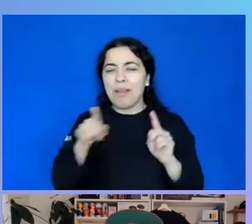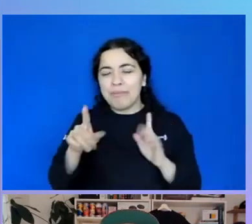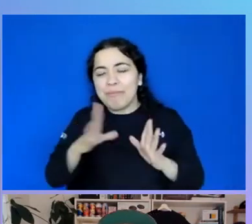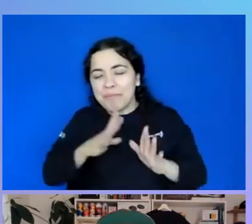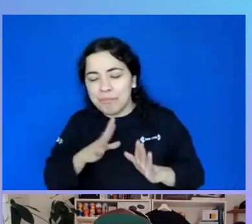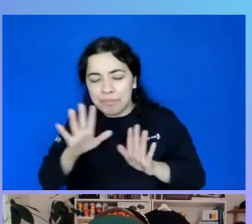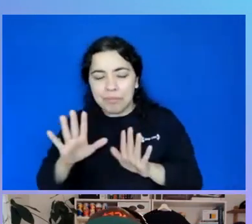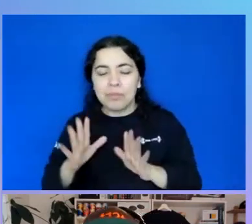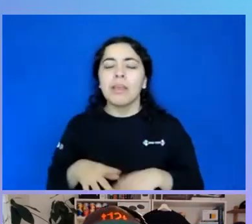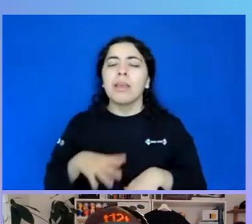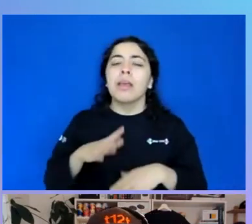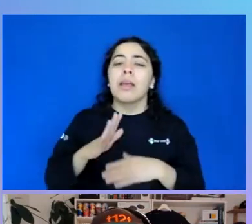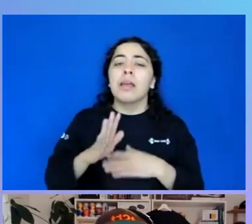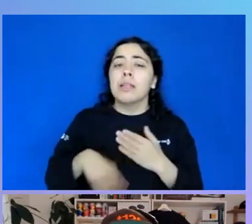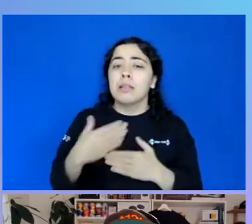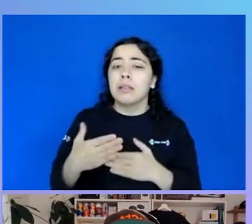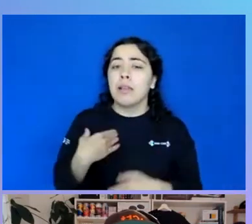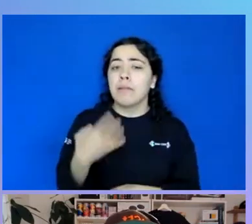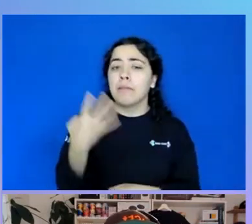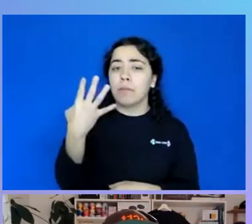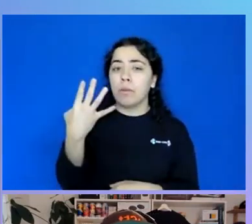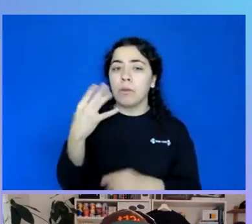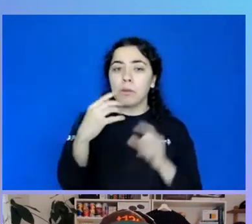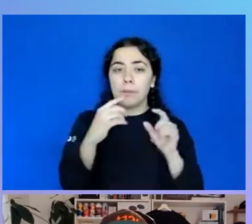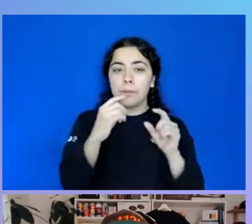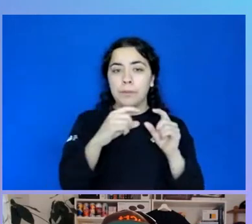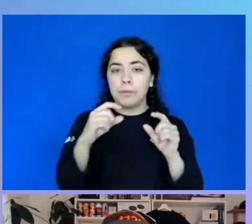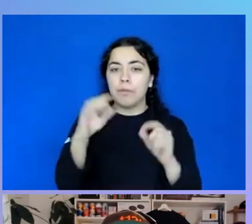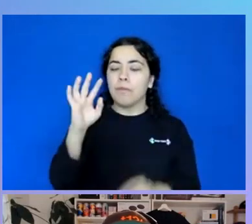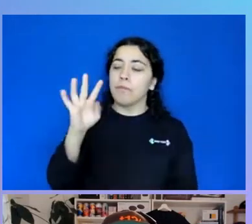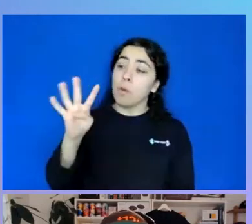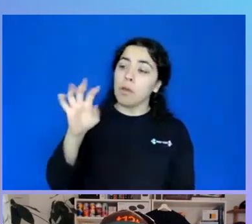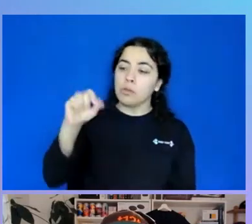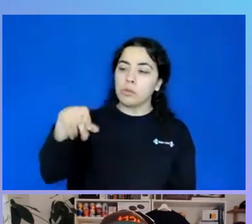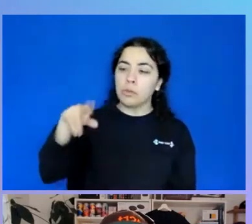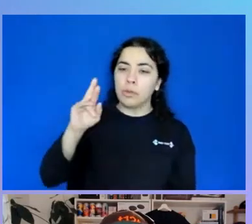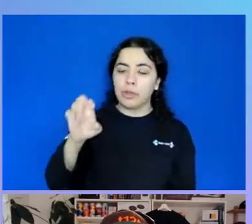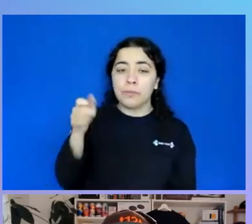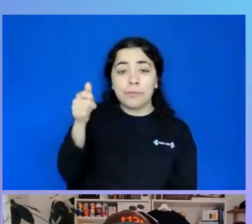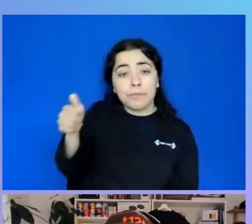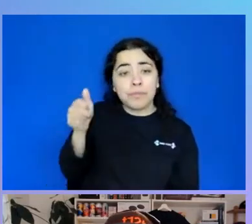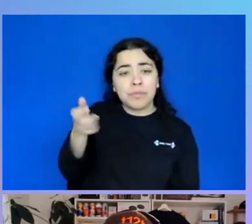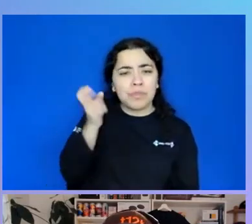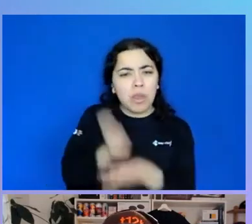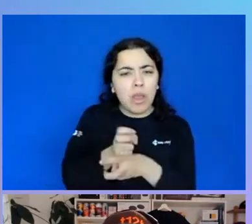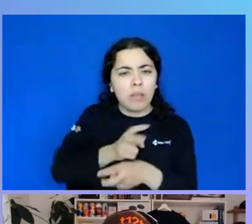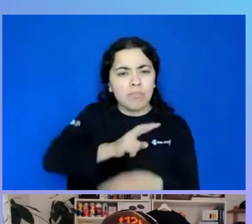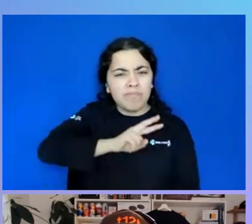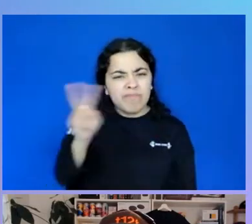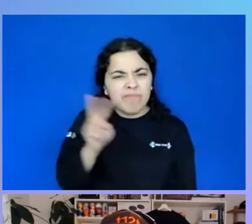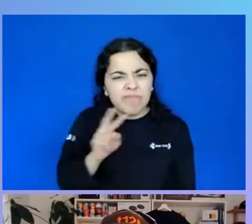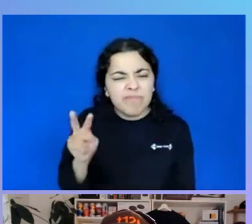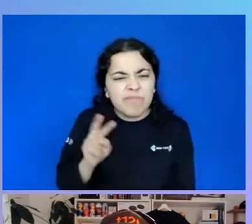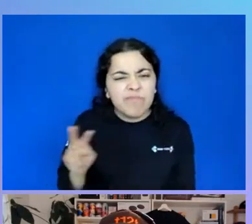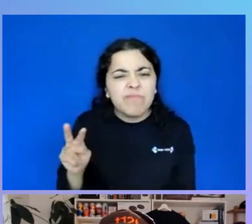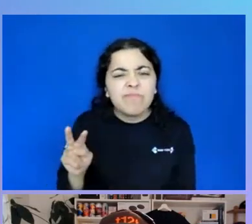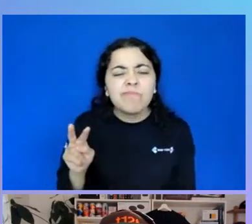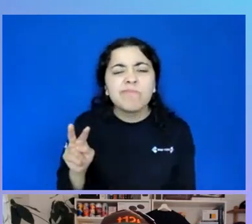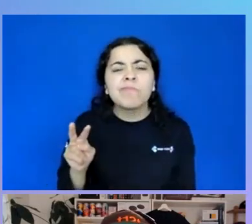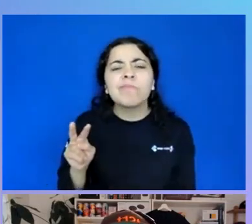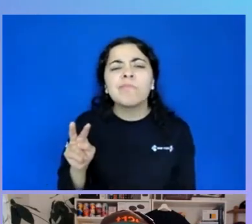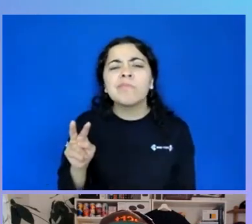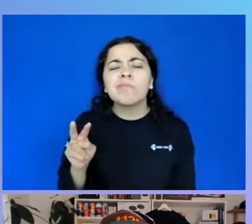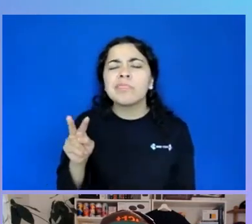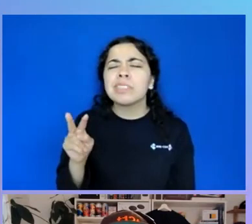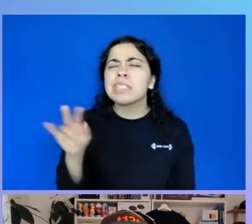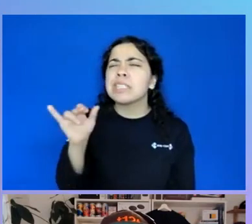Then we have Foursquare. It's also really hard to read. It's kind of